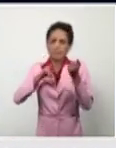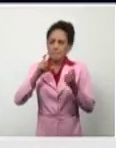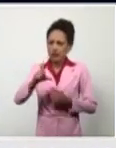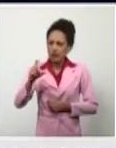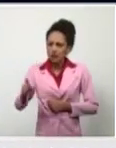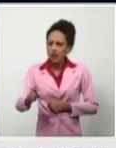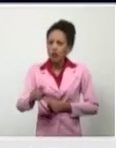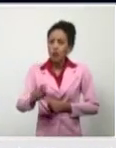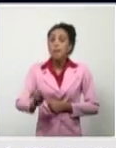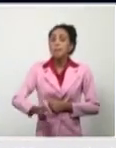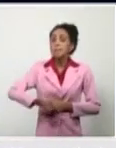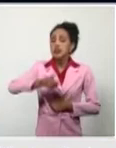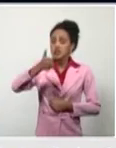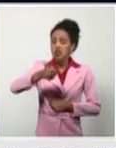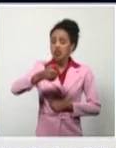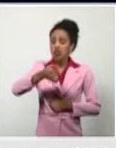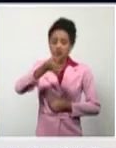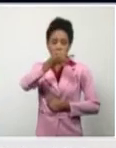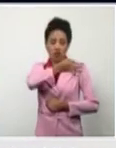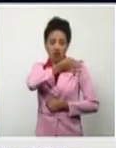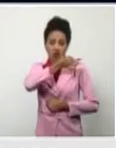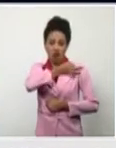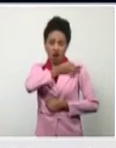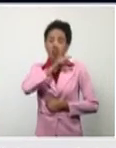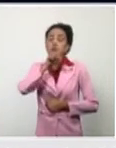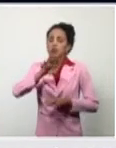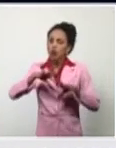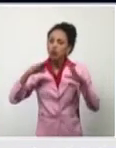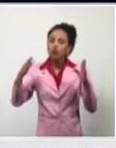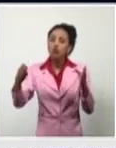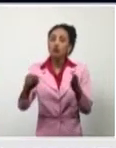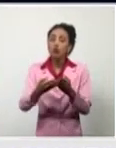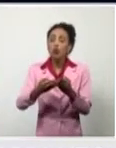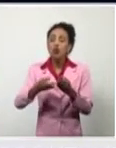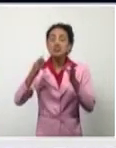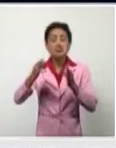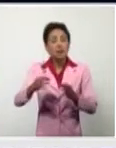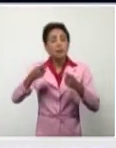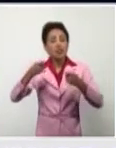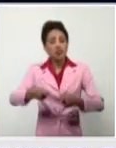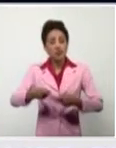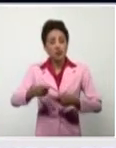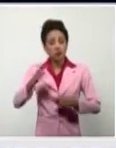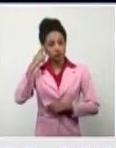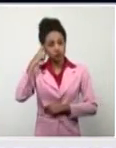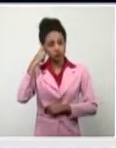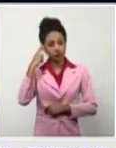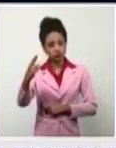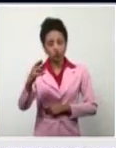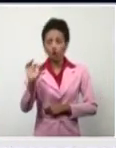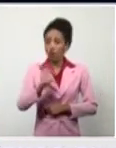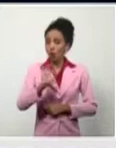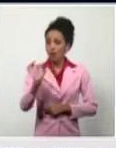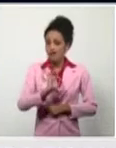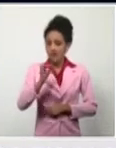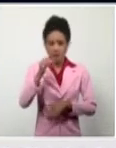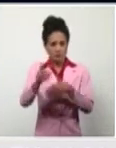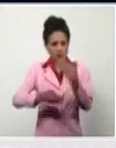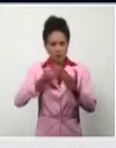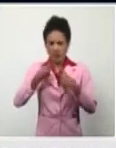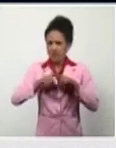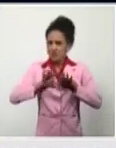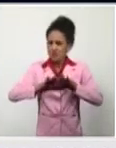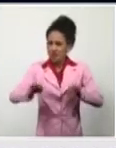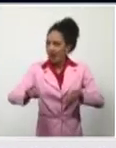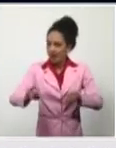We always have to remember that this is a problem that is not solved yet in Cuba, and